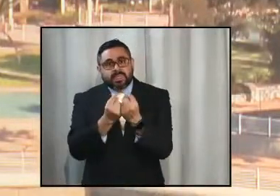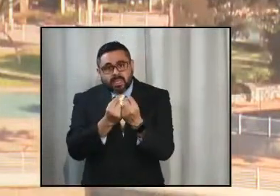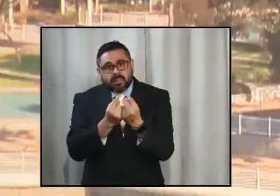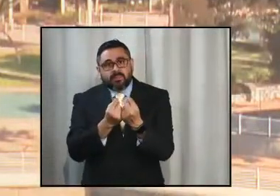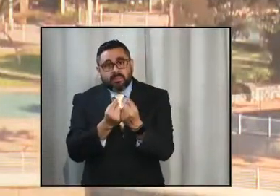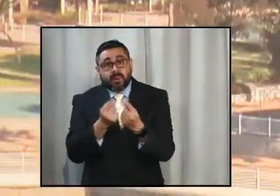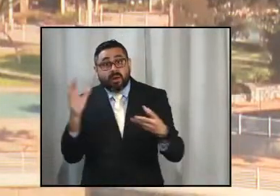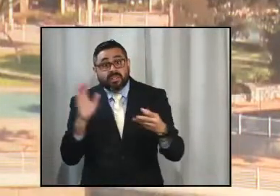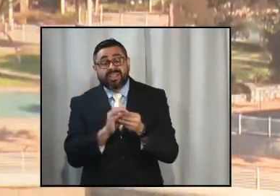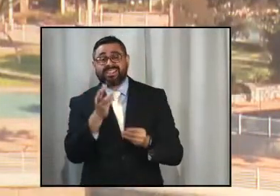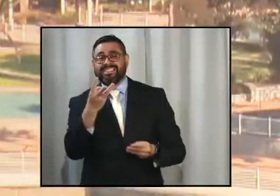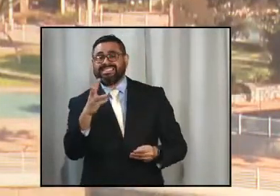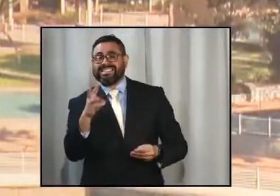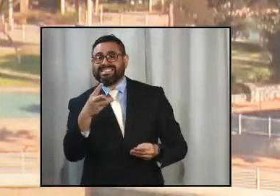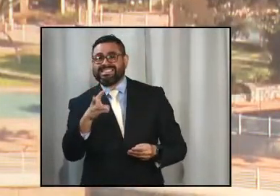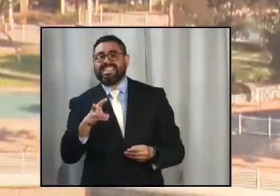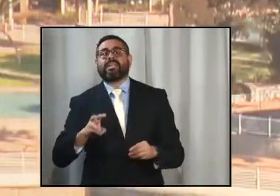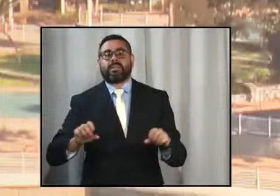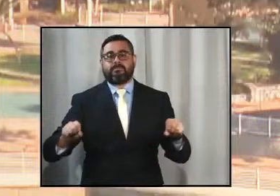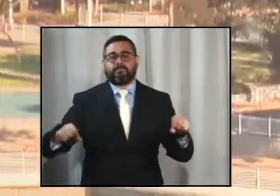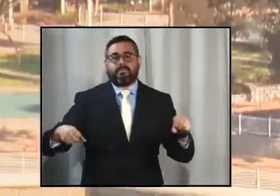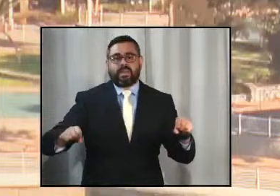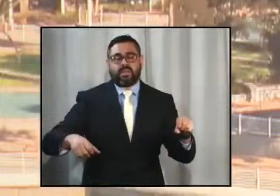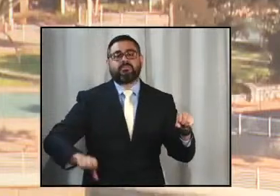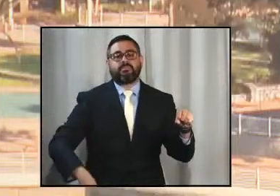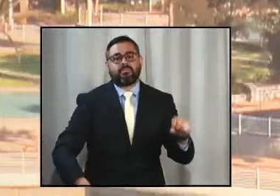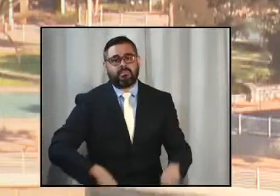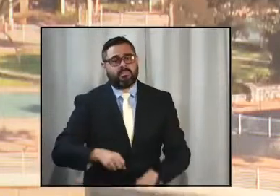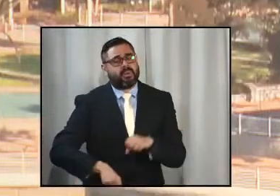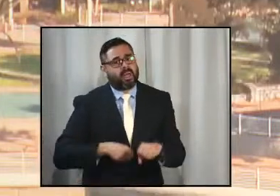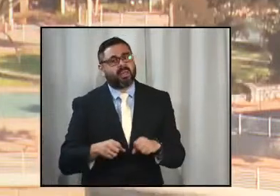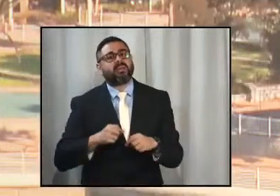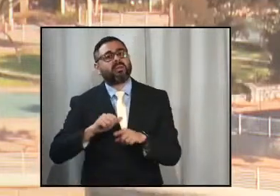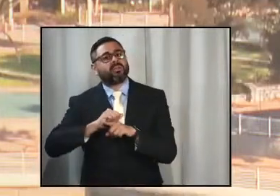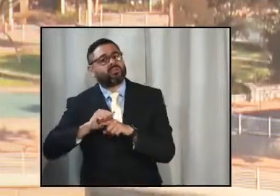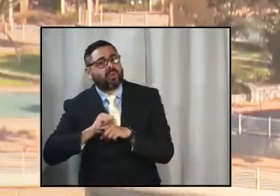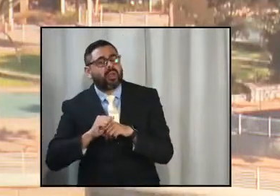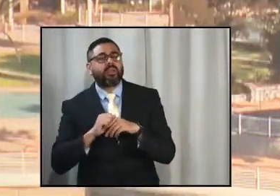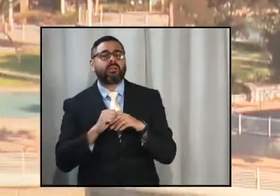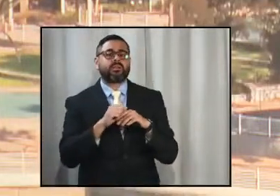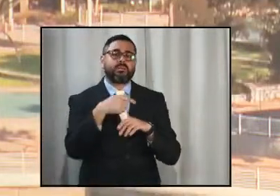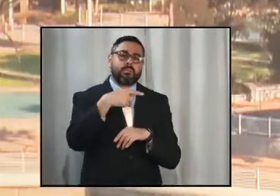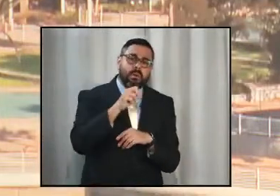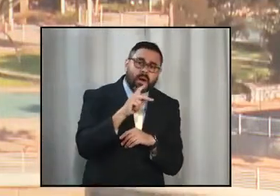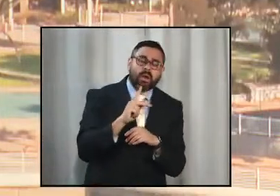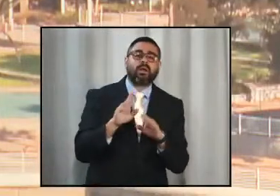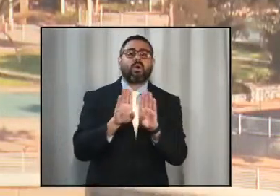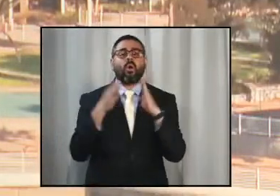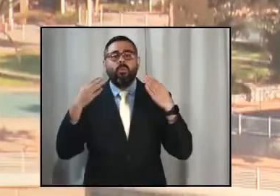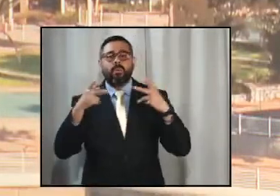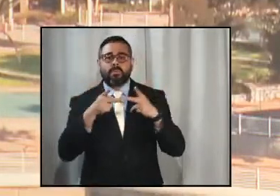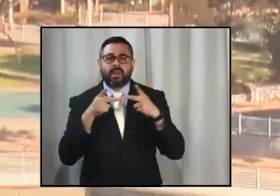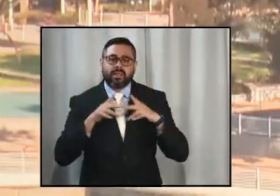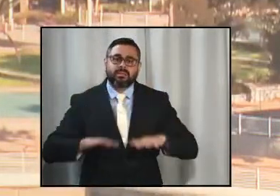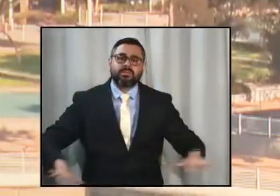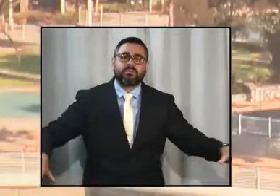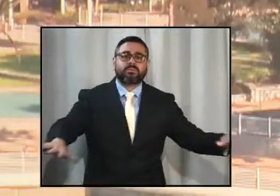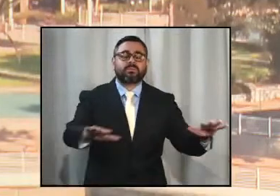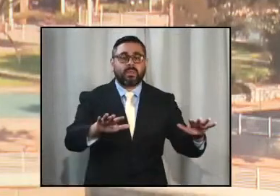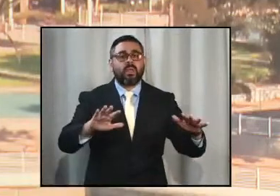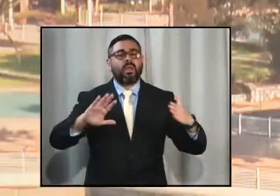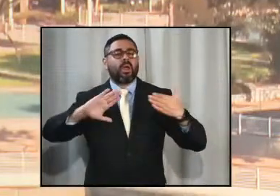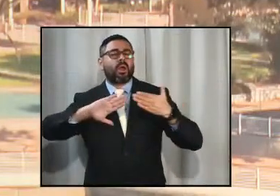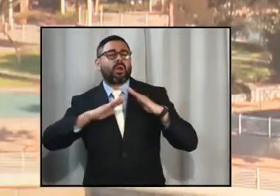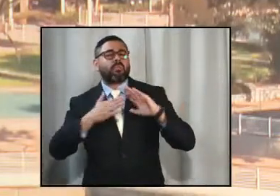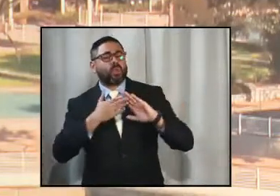16 bike-trained officers to help enhance safety in our business corridors, our parks, open spaces, where people gather. It's really a community